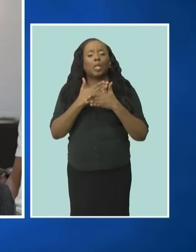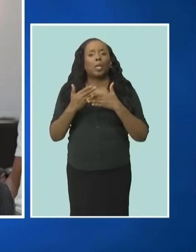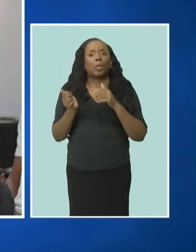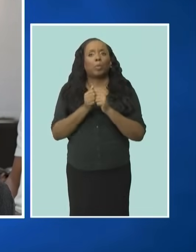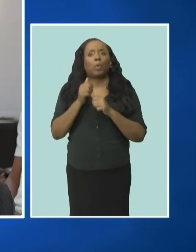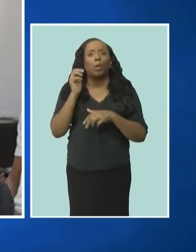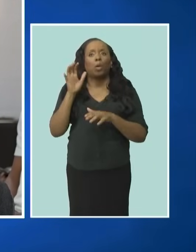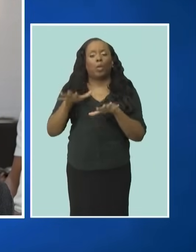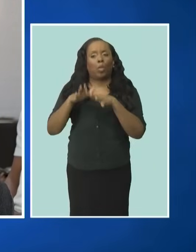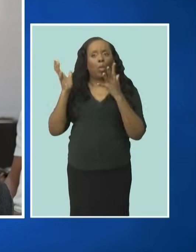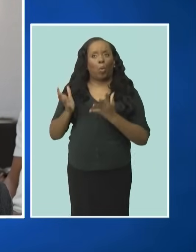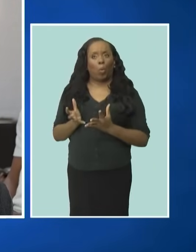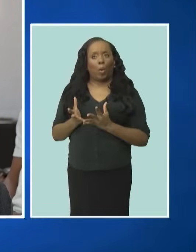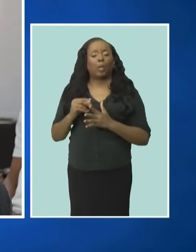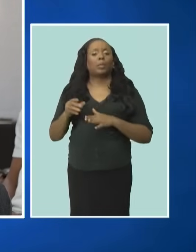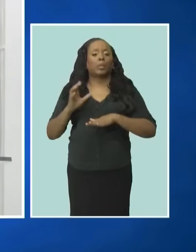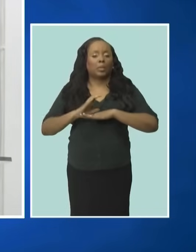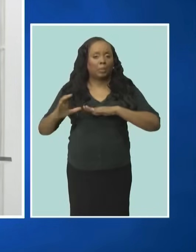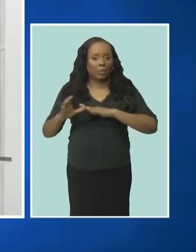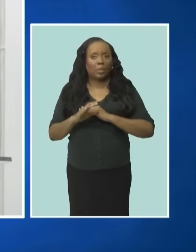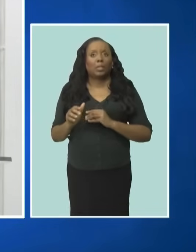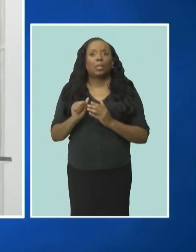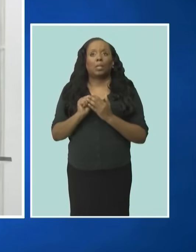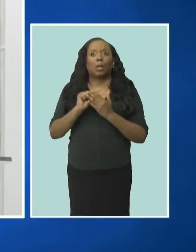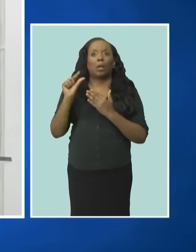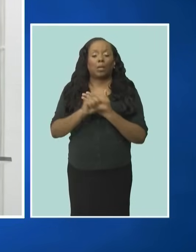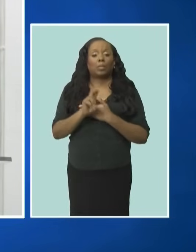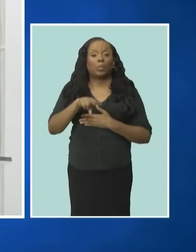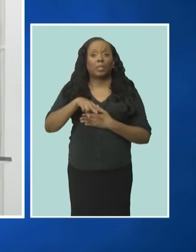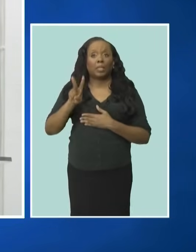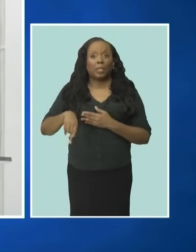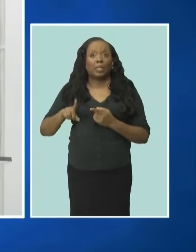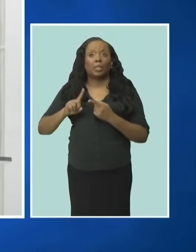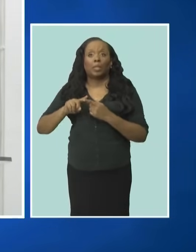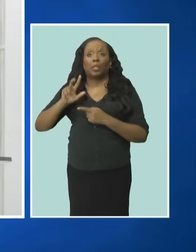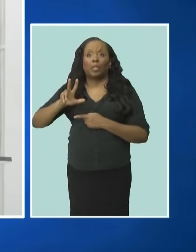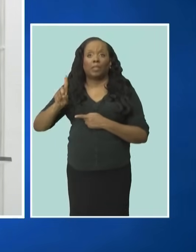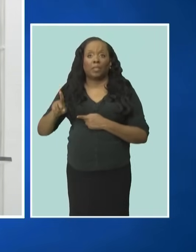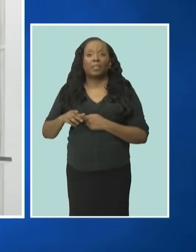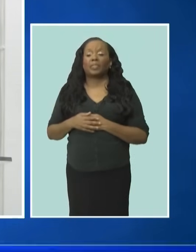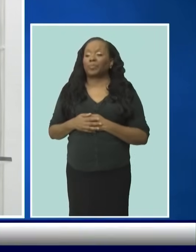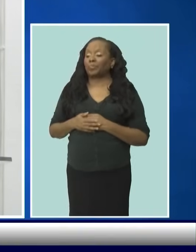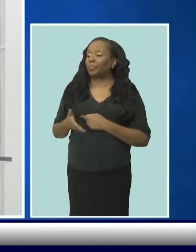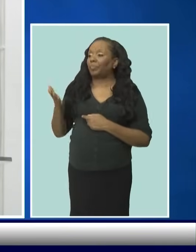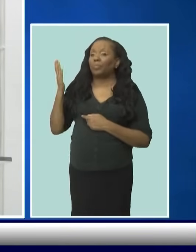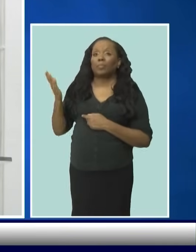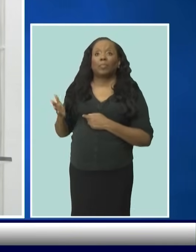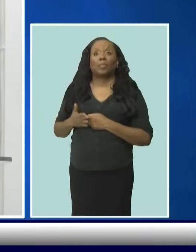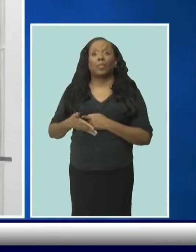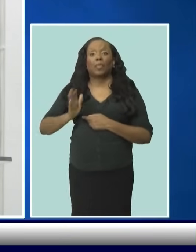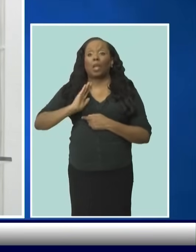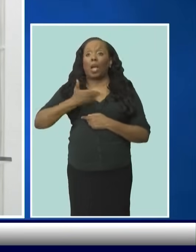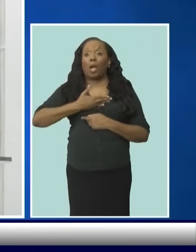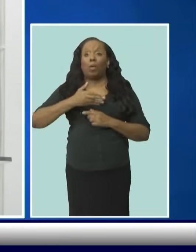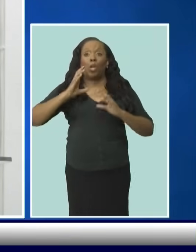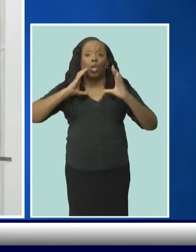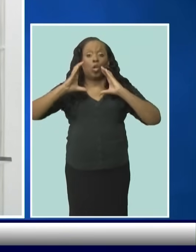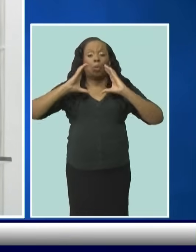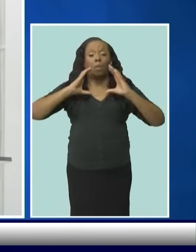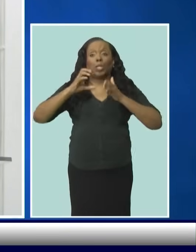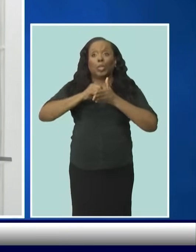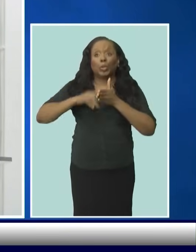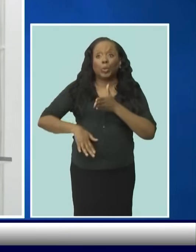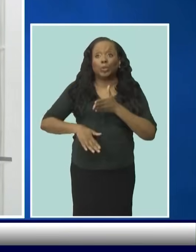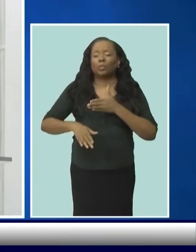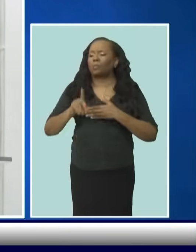region and the world from August 22nd to 31st. Our communication students, very talented,